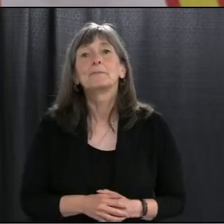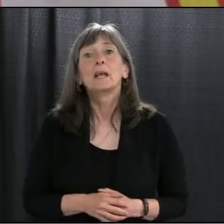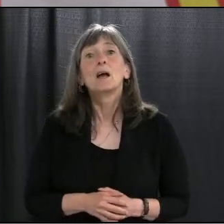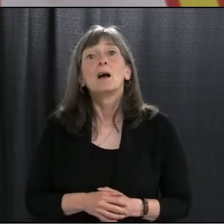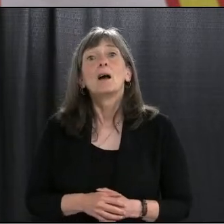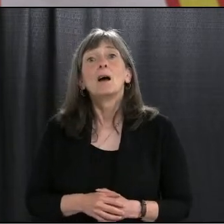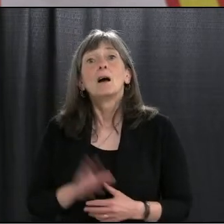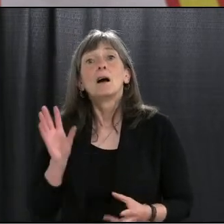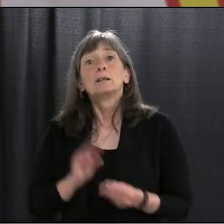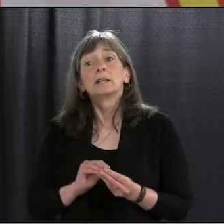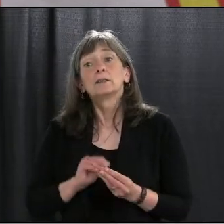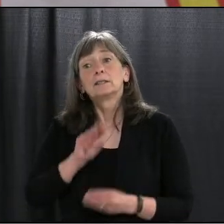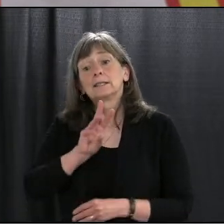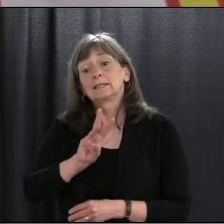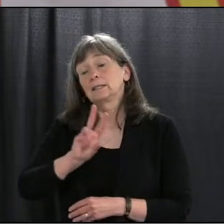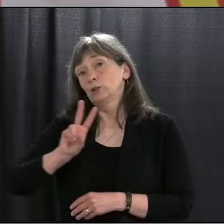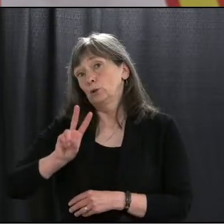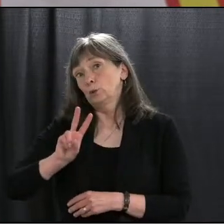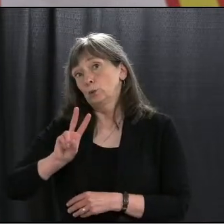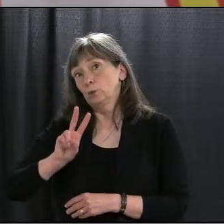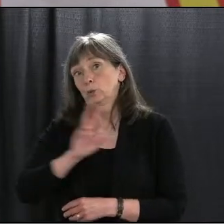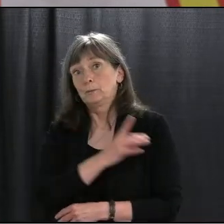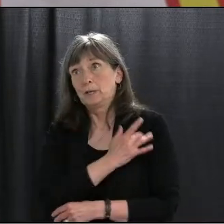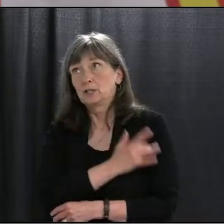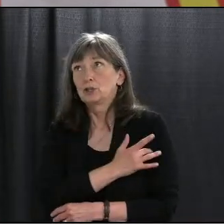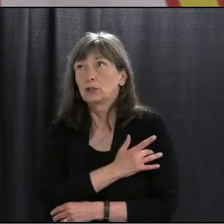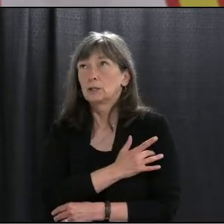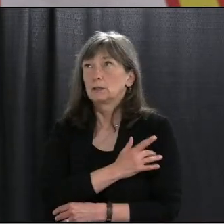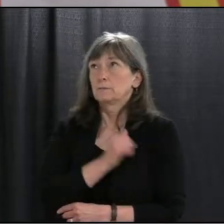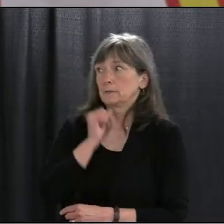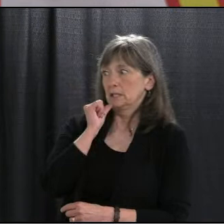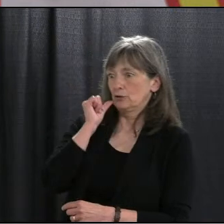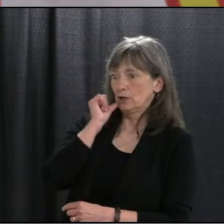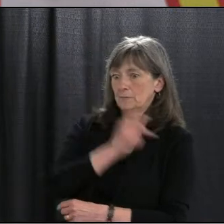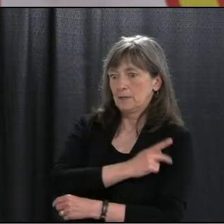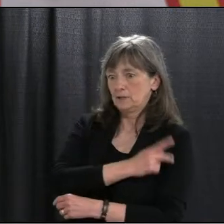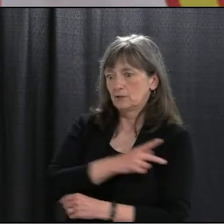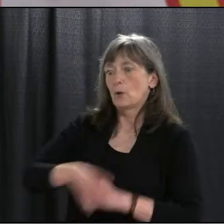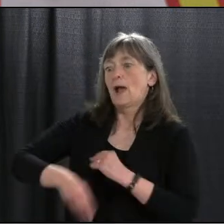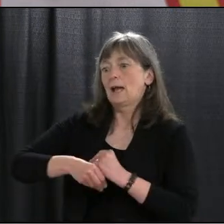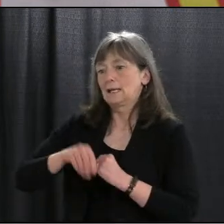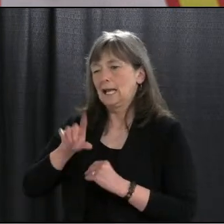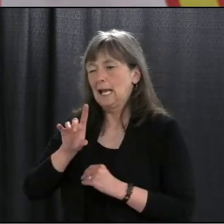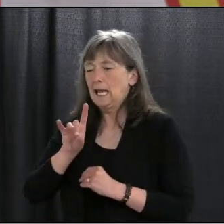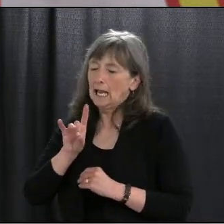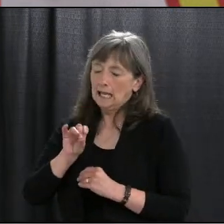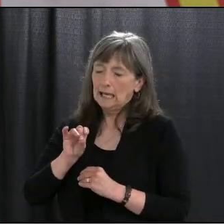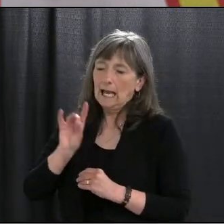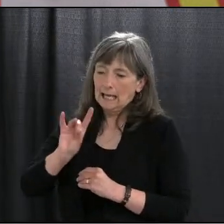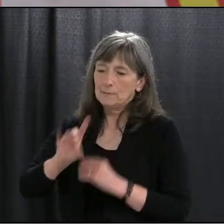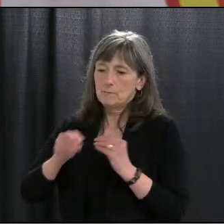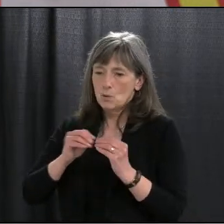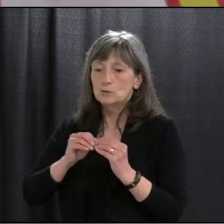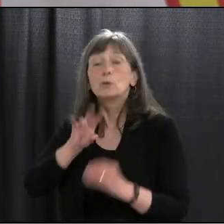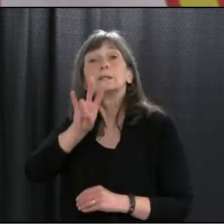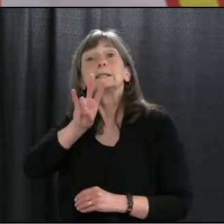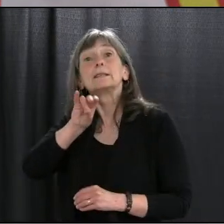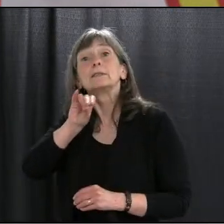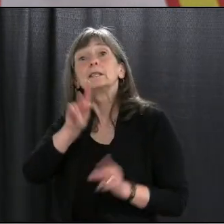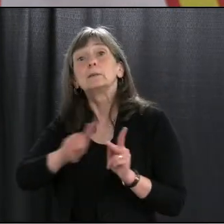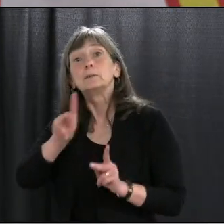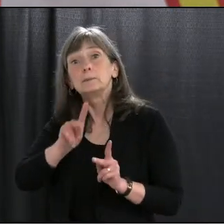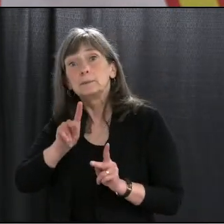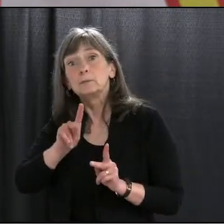were transported. As of yesterday, we added another 8. So it's actually 70 patients transported